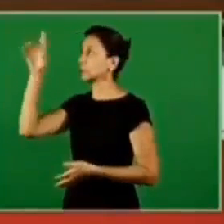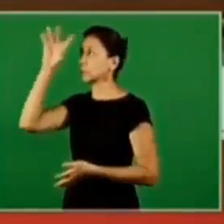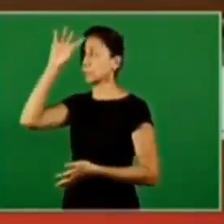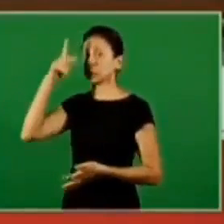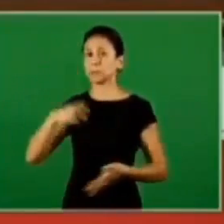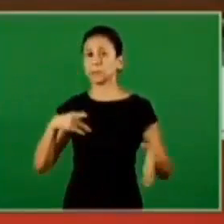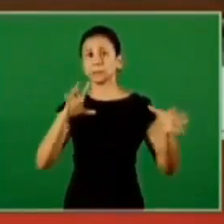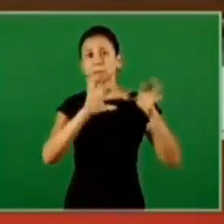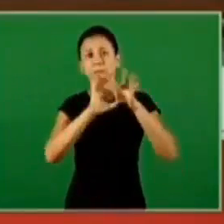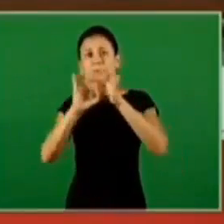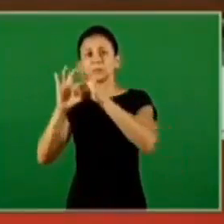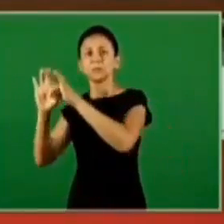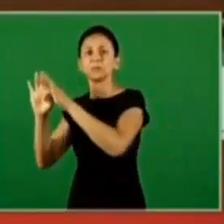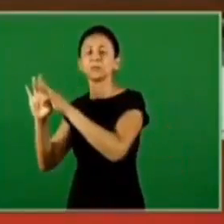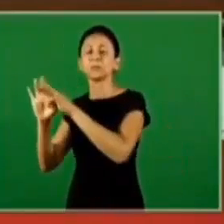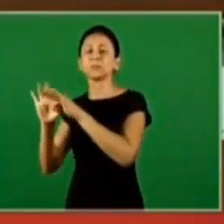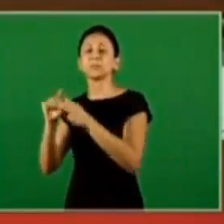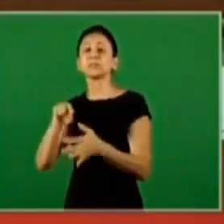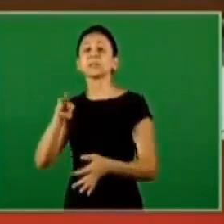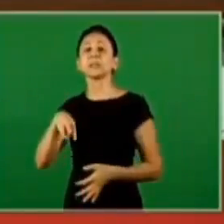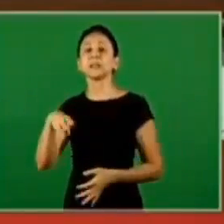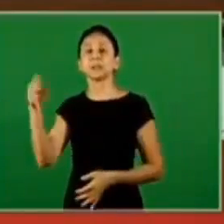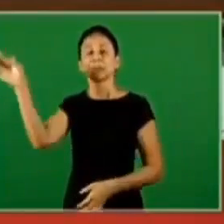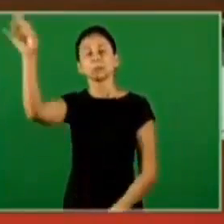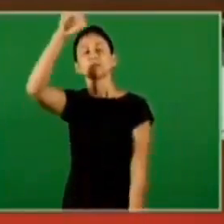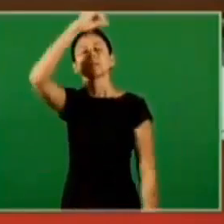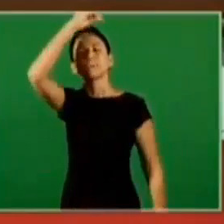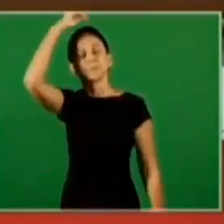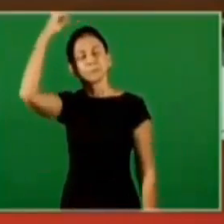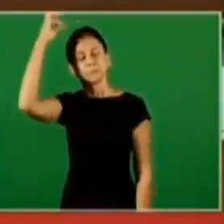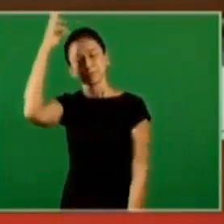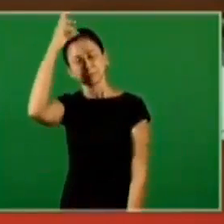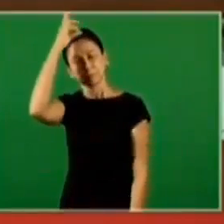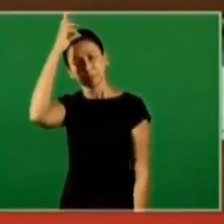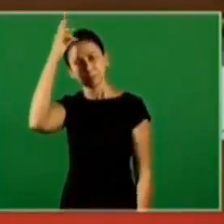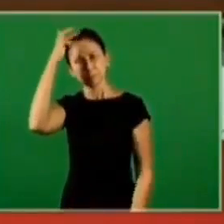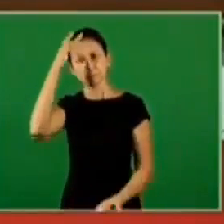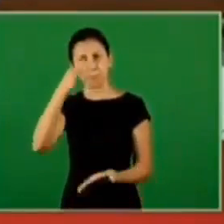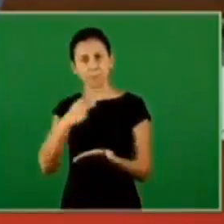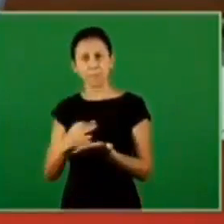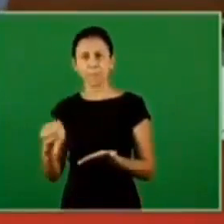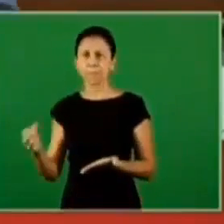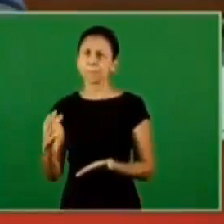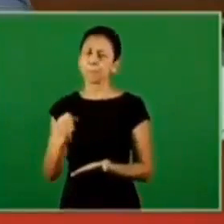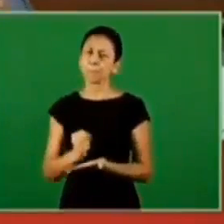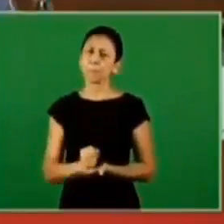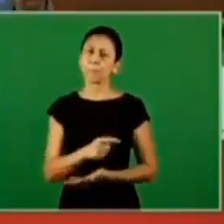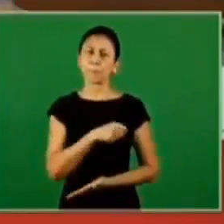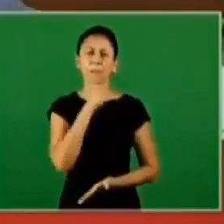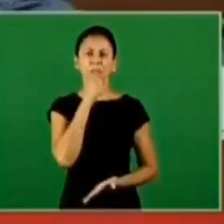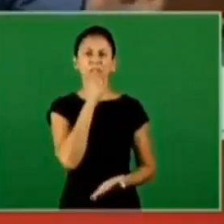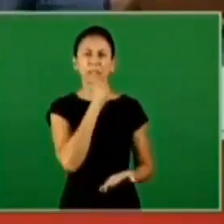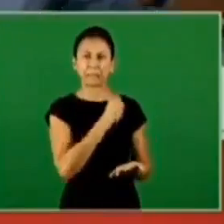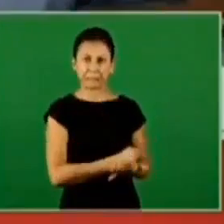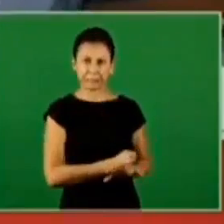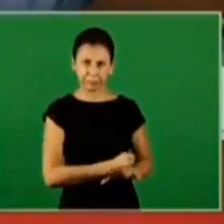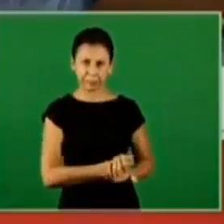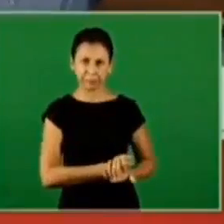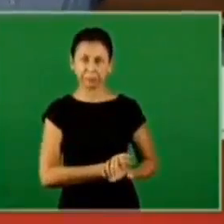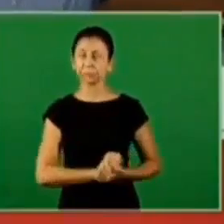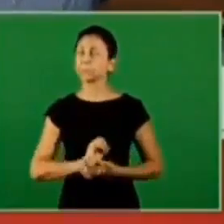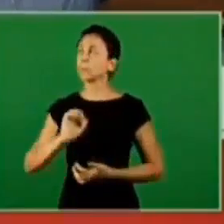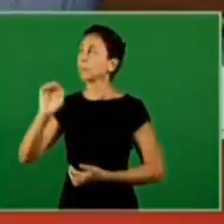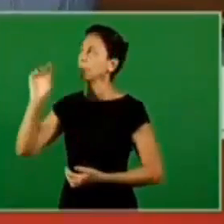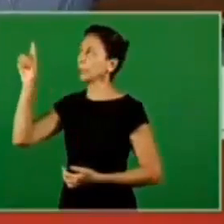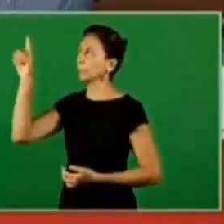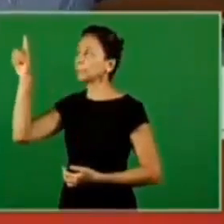God began to be, the Holy Spirit began to be the faith in the New Testament. So in the Old